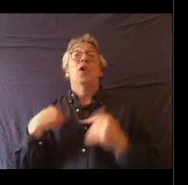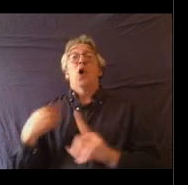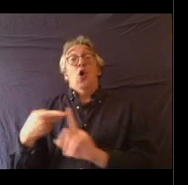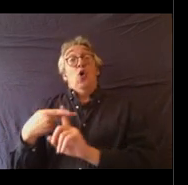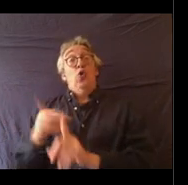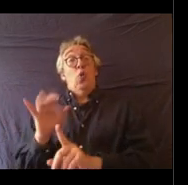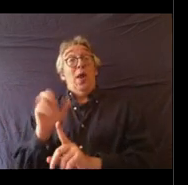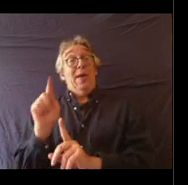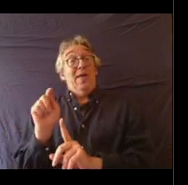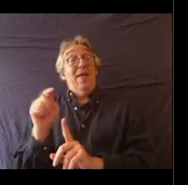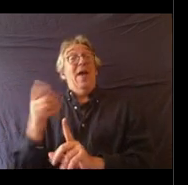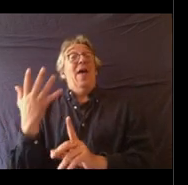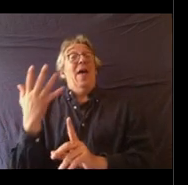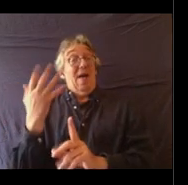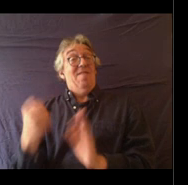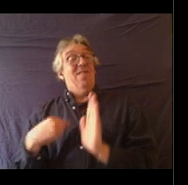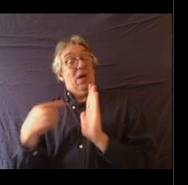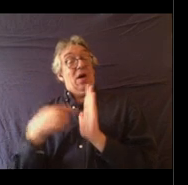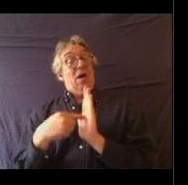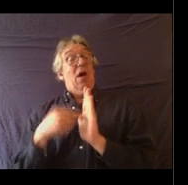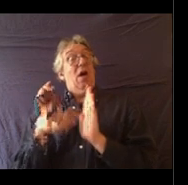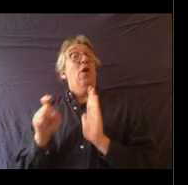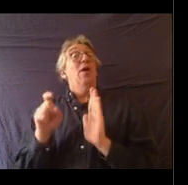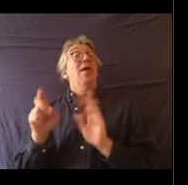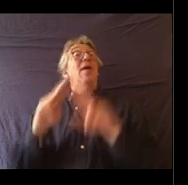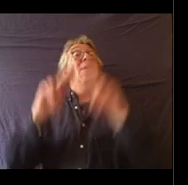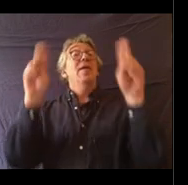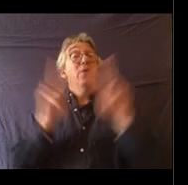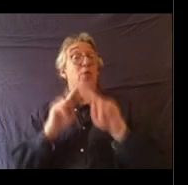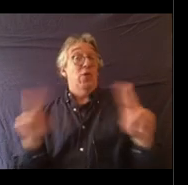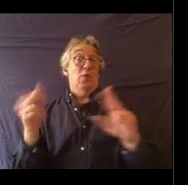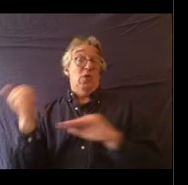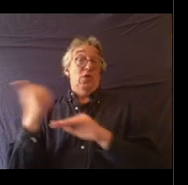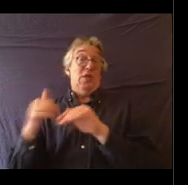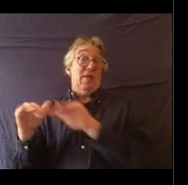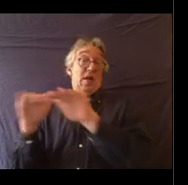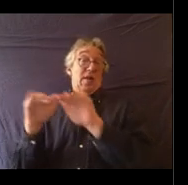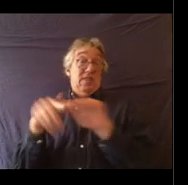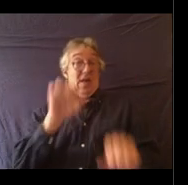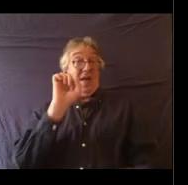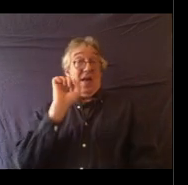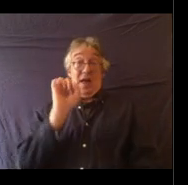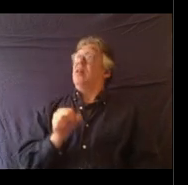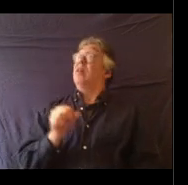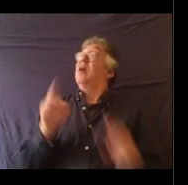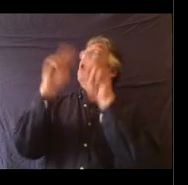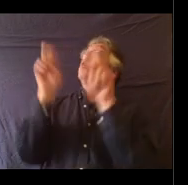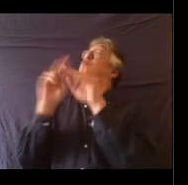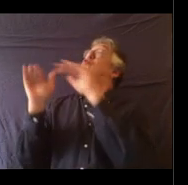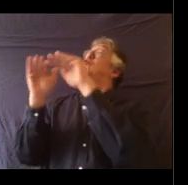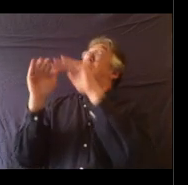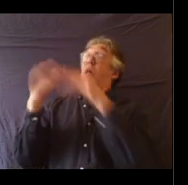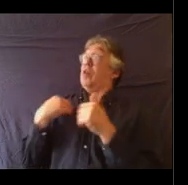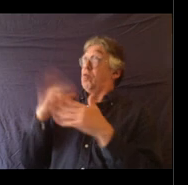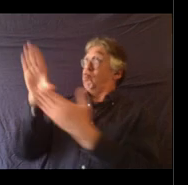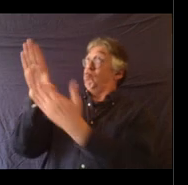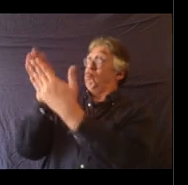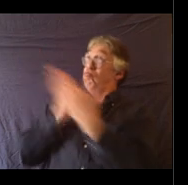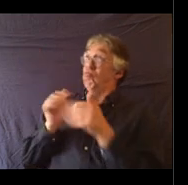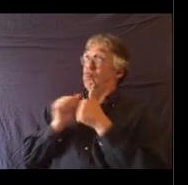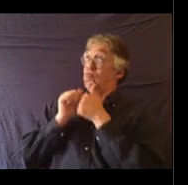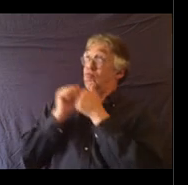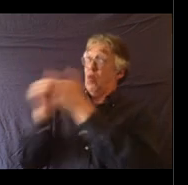with references to international standards that you can adapt and agree at national level between the